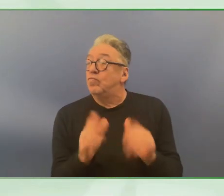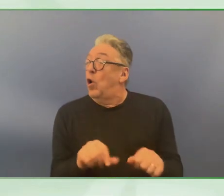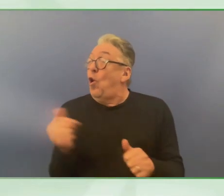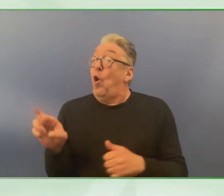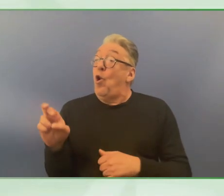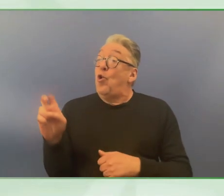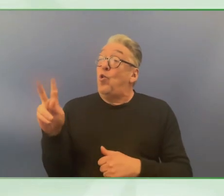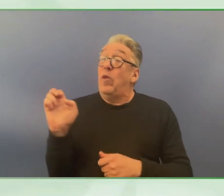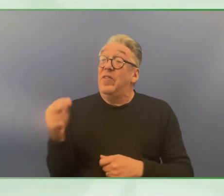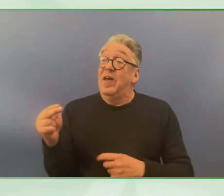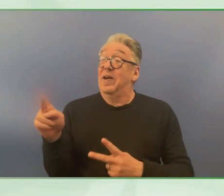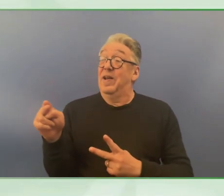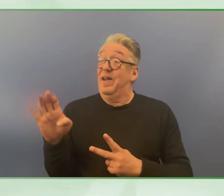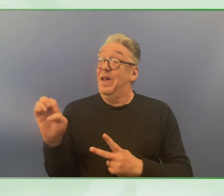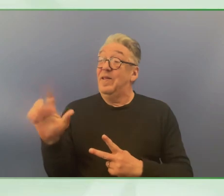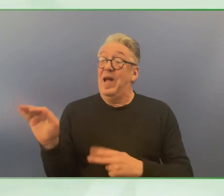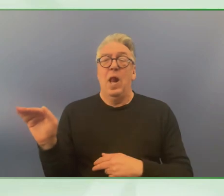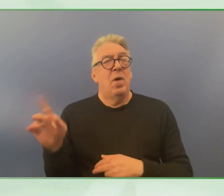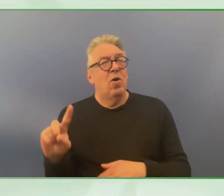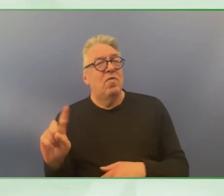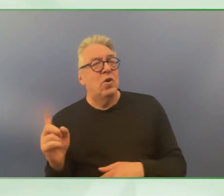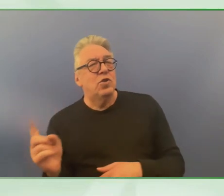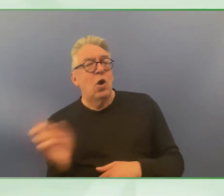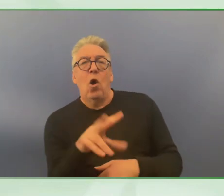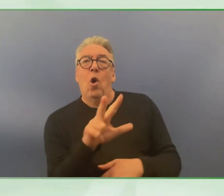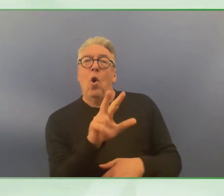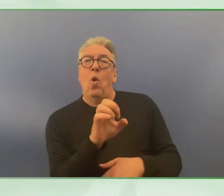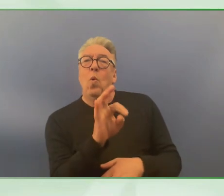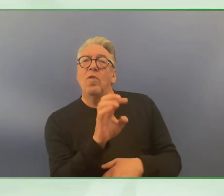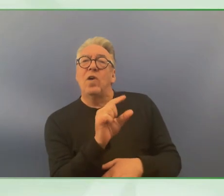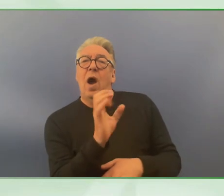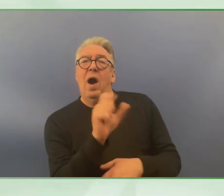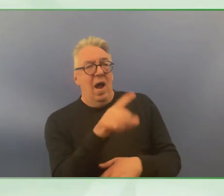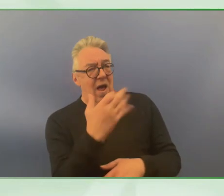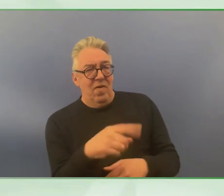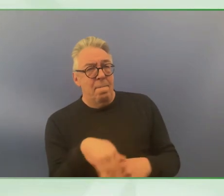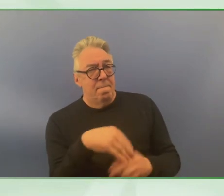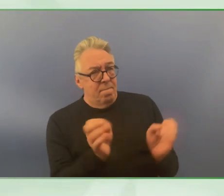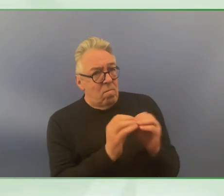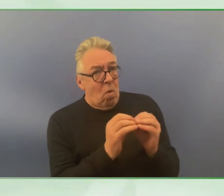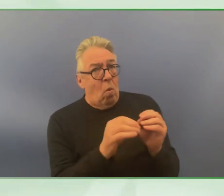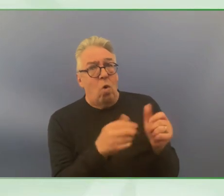I'll get back to you, Wolfgang, on any more practices, good practices that you've seen.